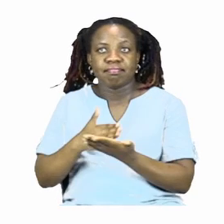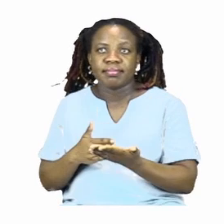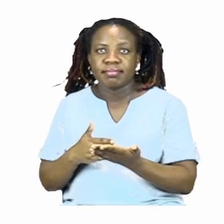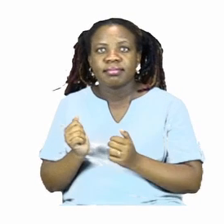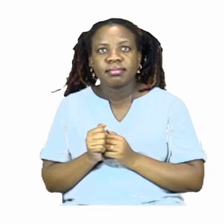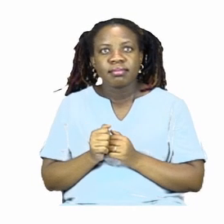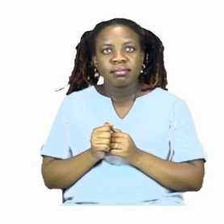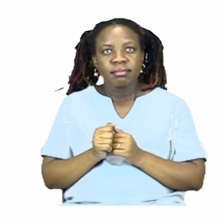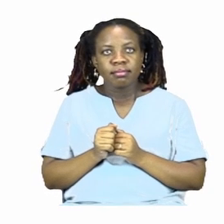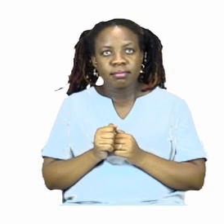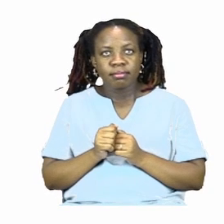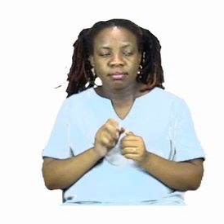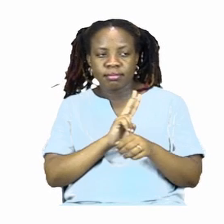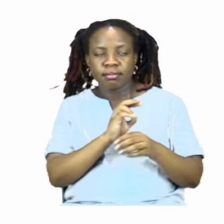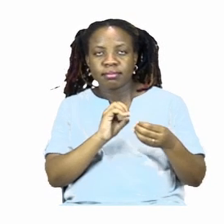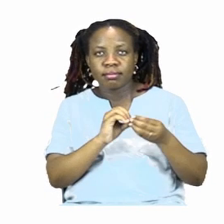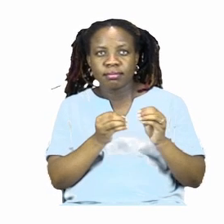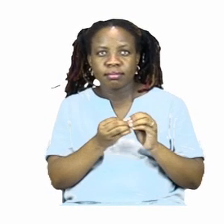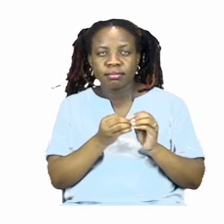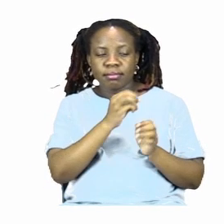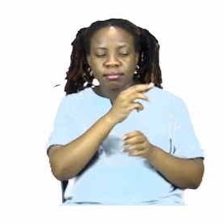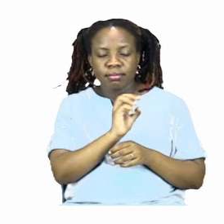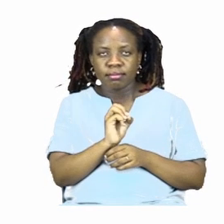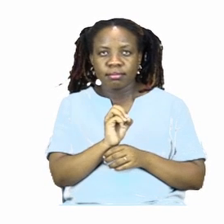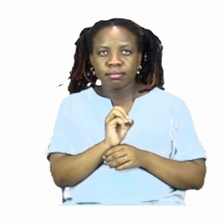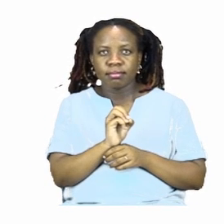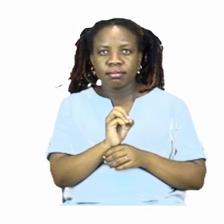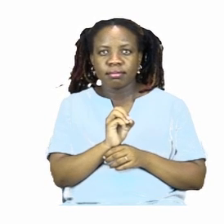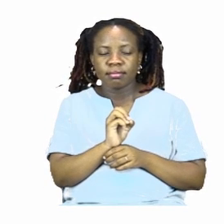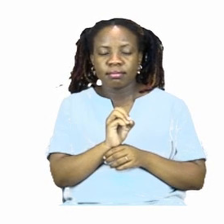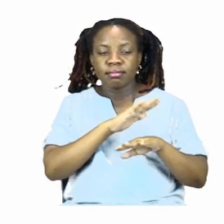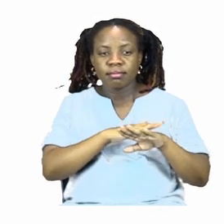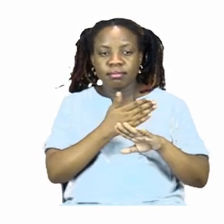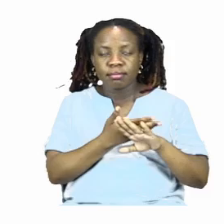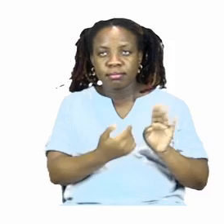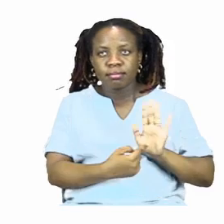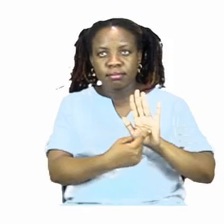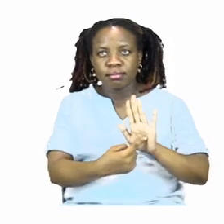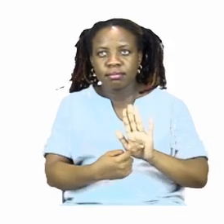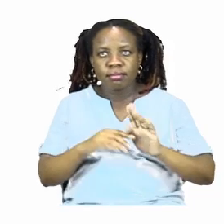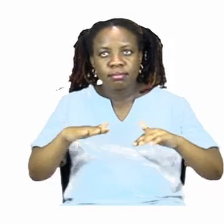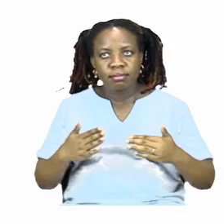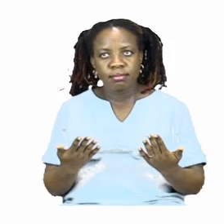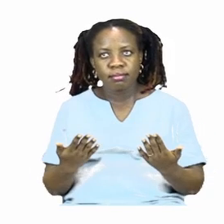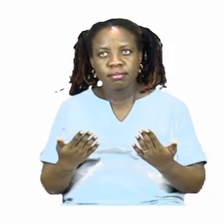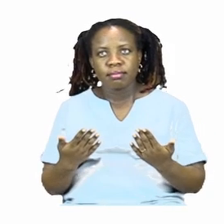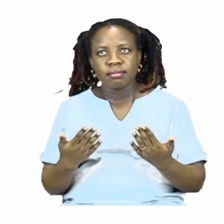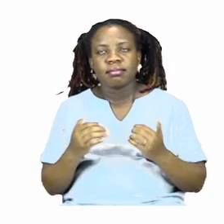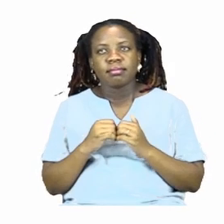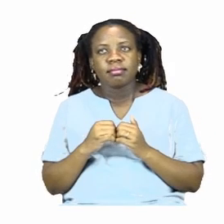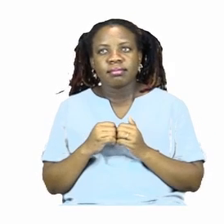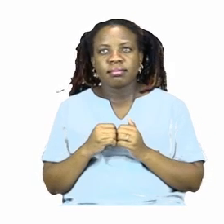number 30. Now let's quickly see, I did the example on the board. Now let's see how we are